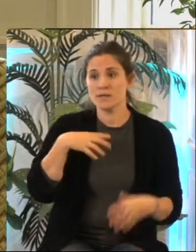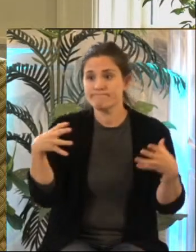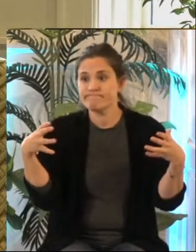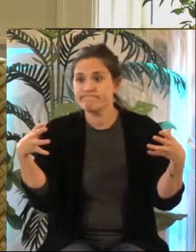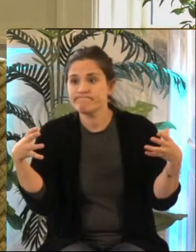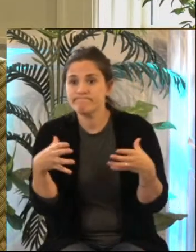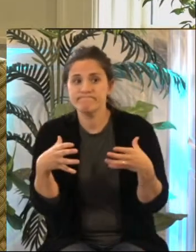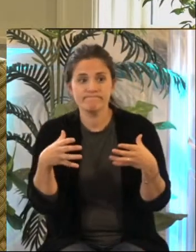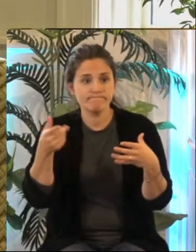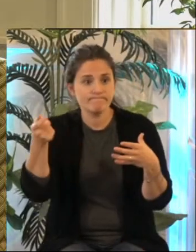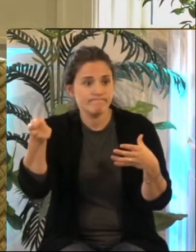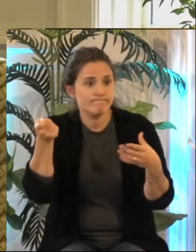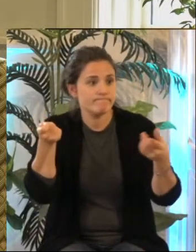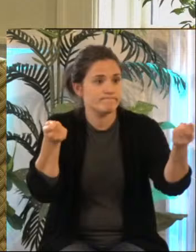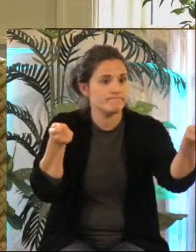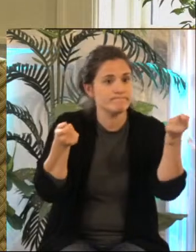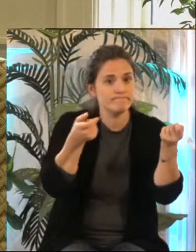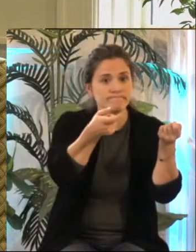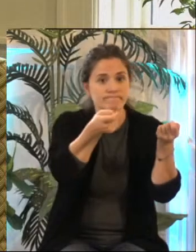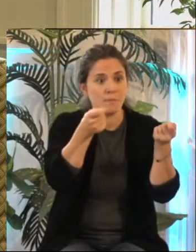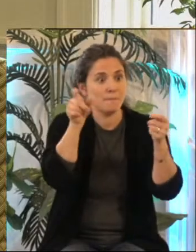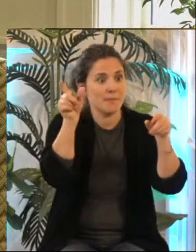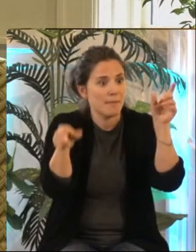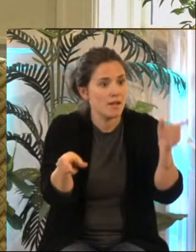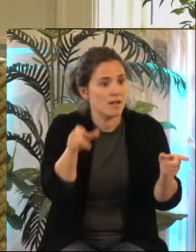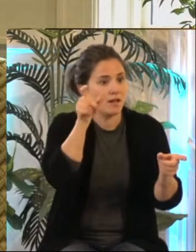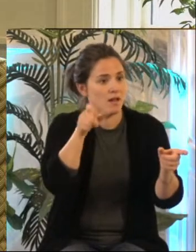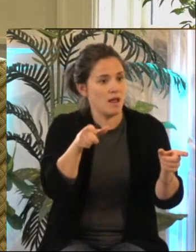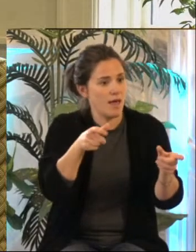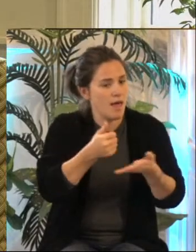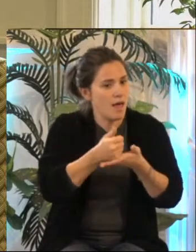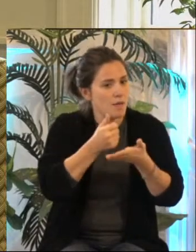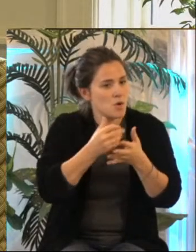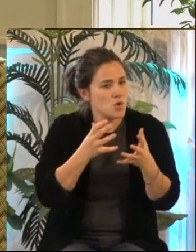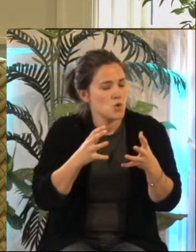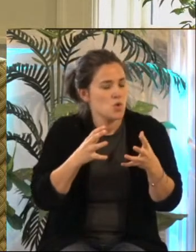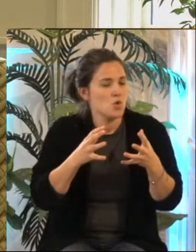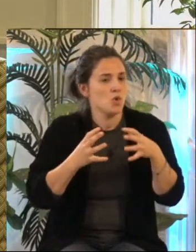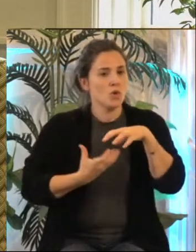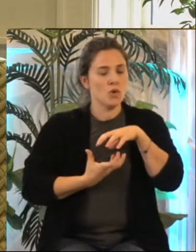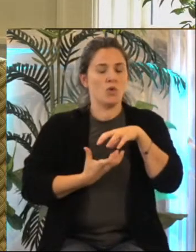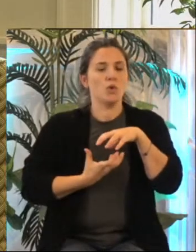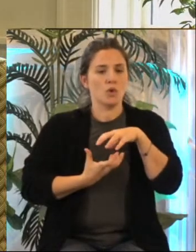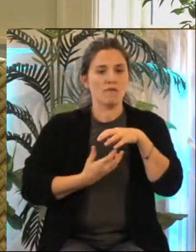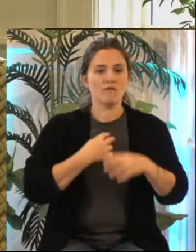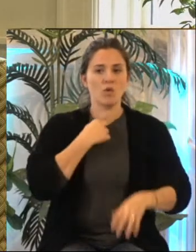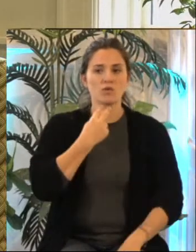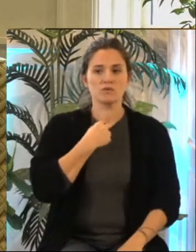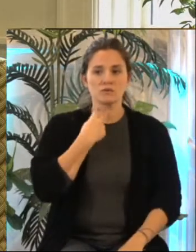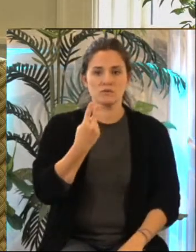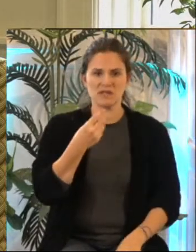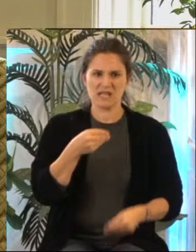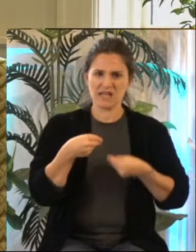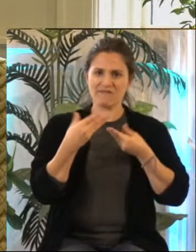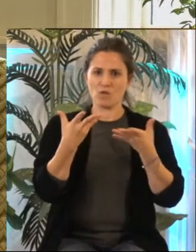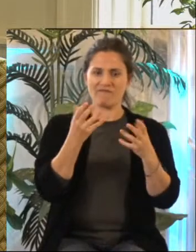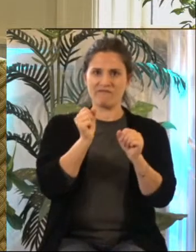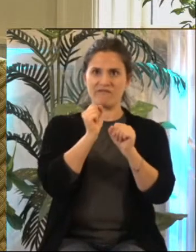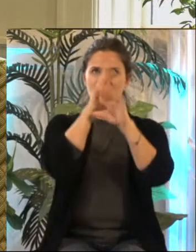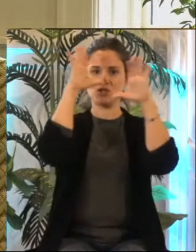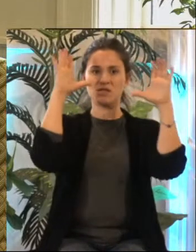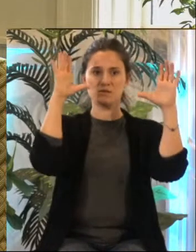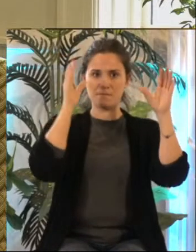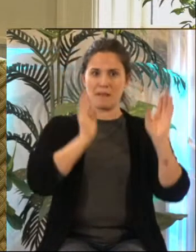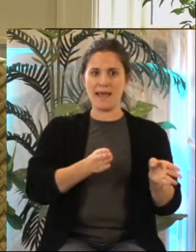are seeking to find our voice, to make sure that we have a vision. And we do have a vision here. We have a vision